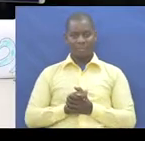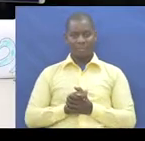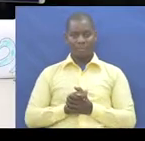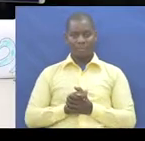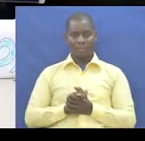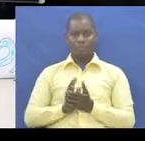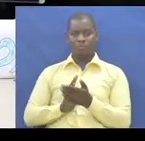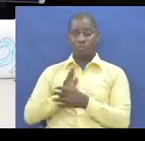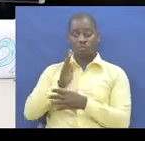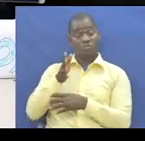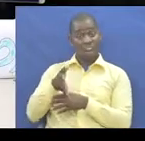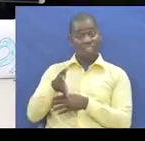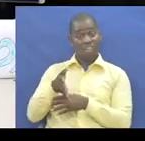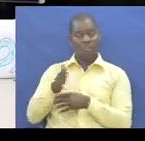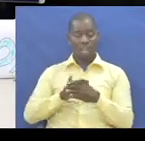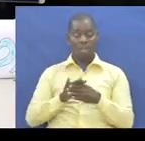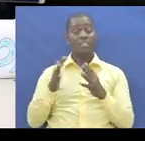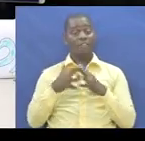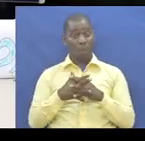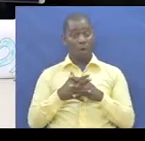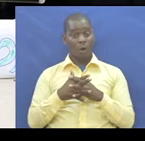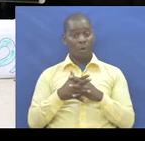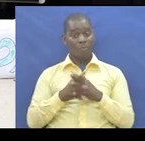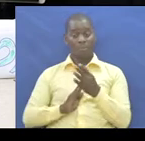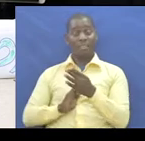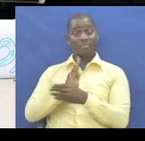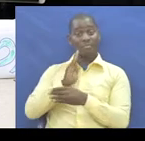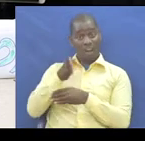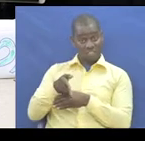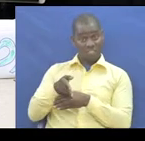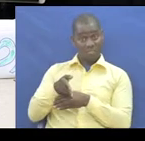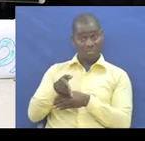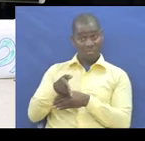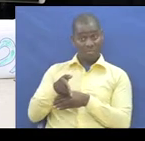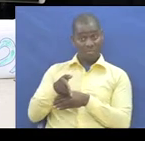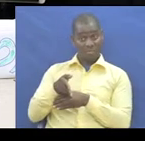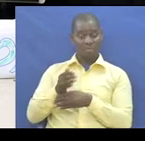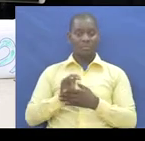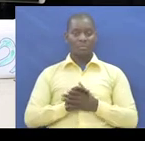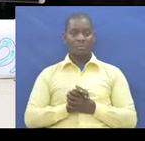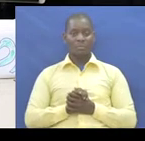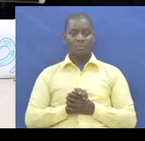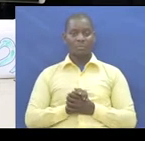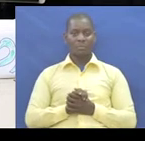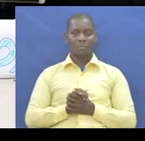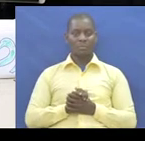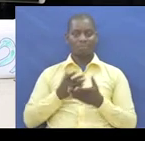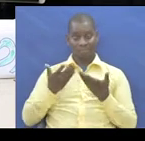interactions with one another, which of an object result from interaction, or we say